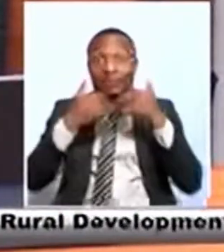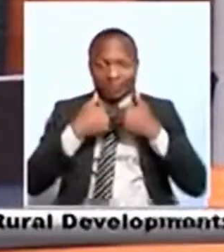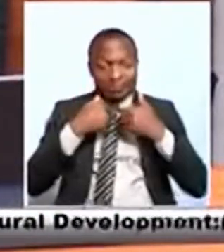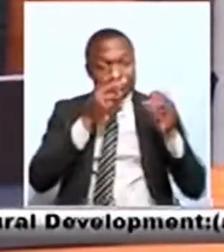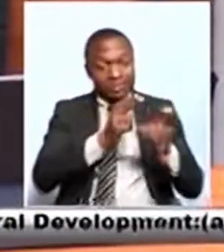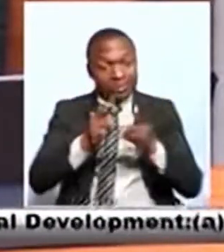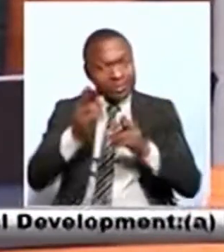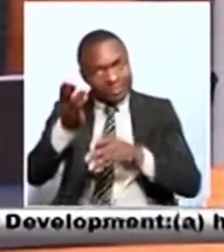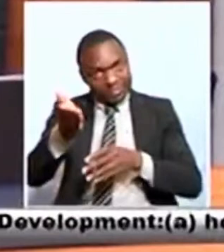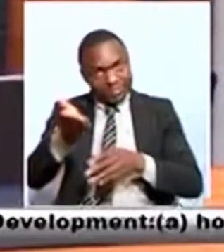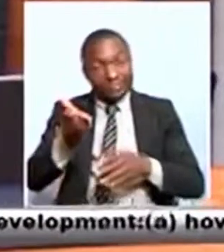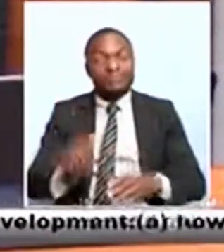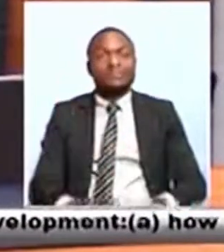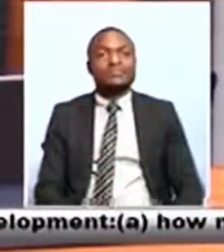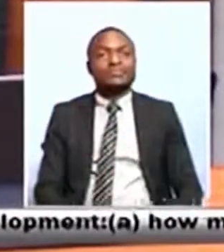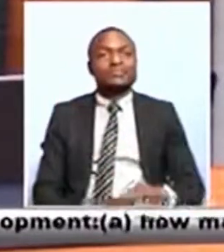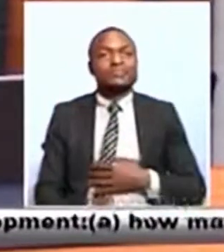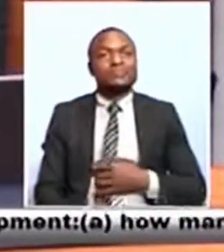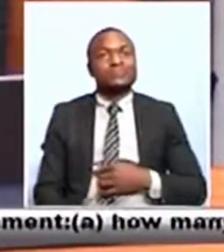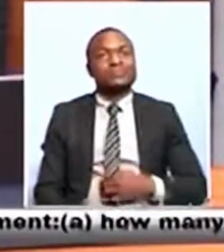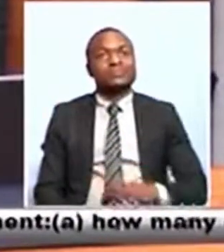that?